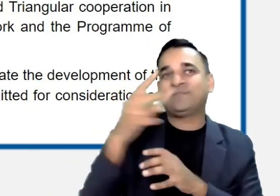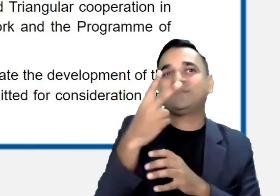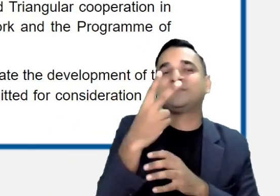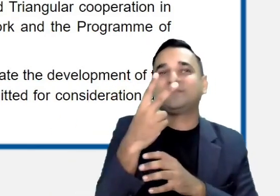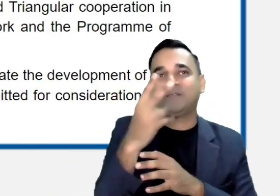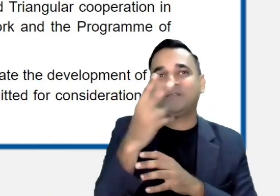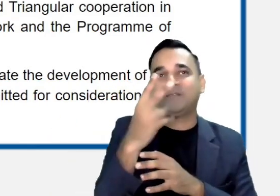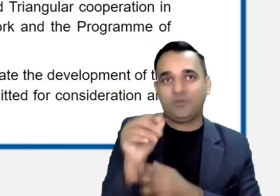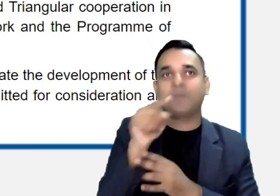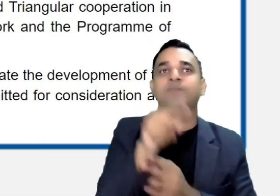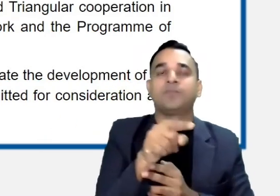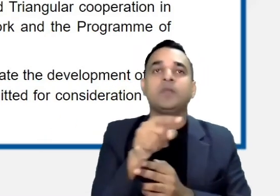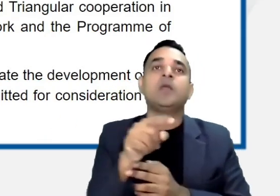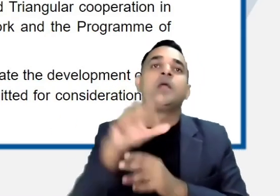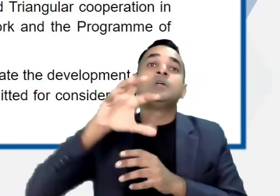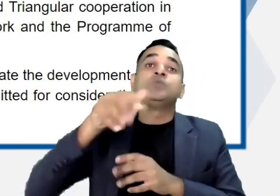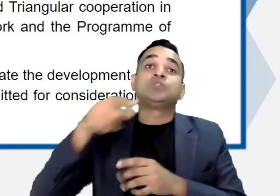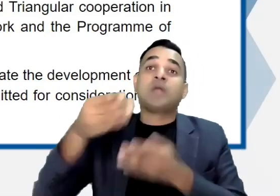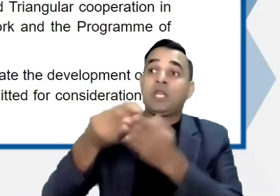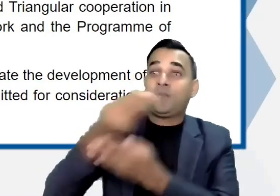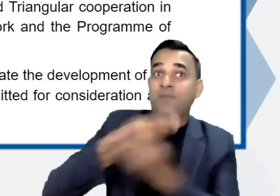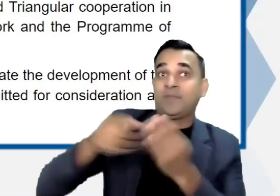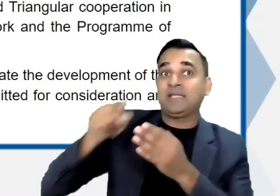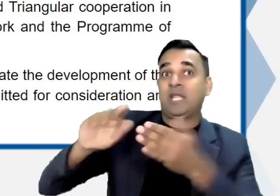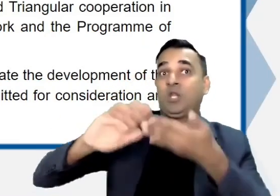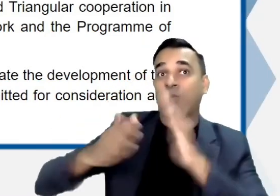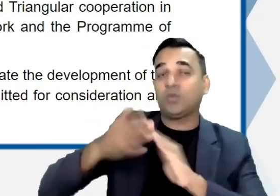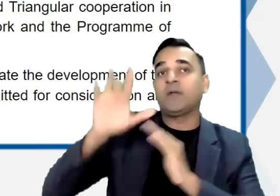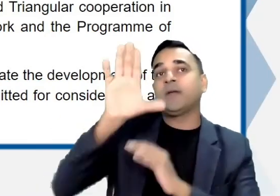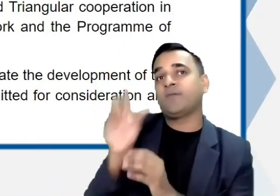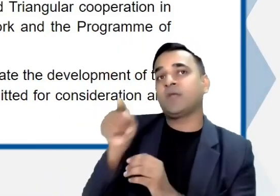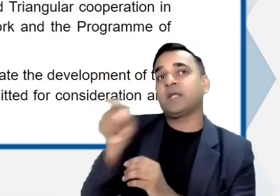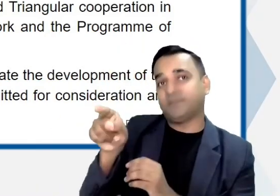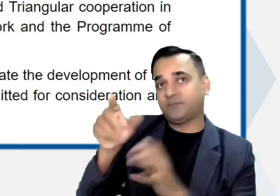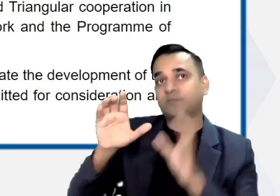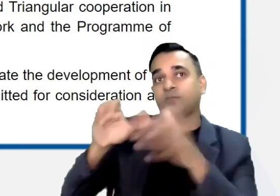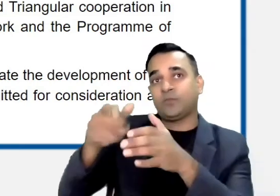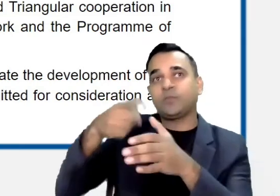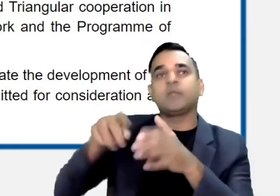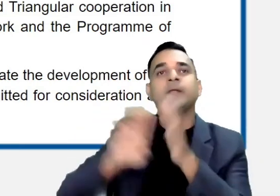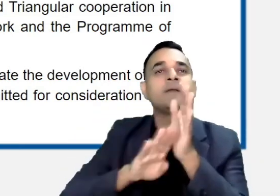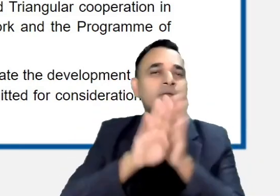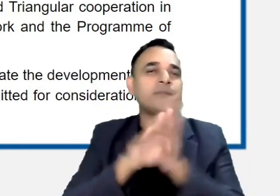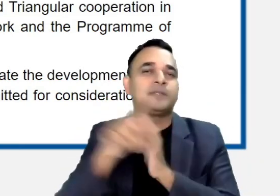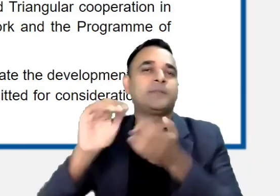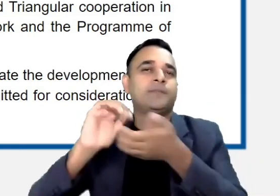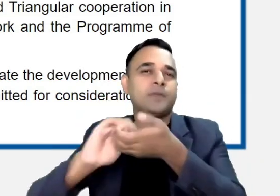Reduction as key instruments contributing to the realization of the outcomes of the Sendai Framework and the Program of